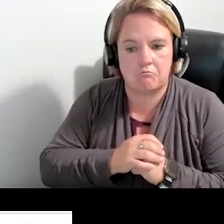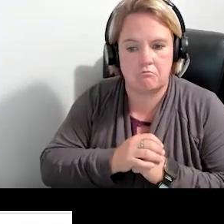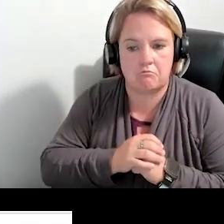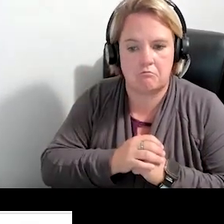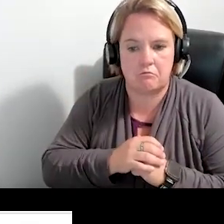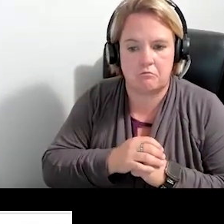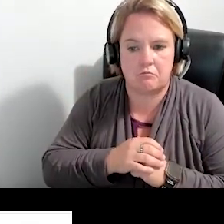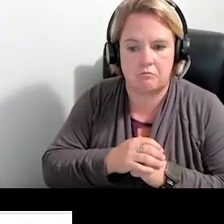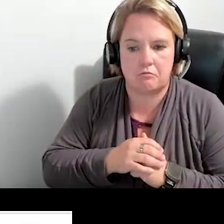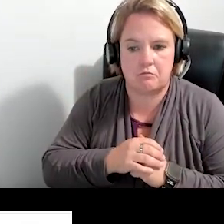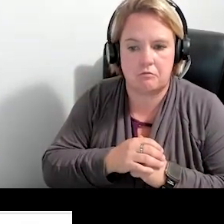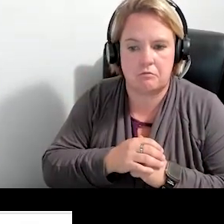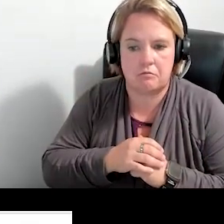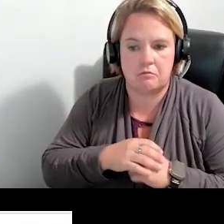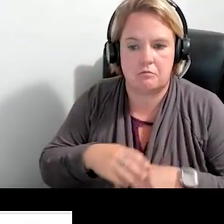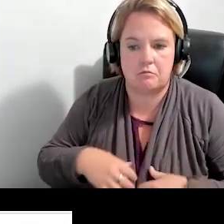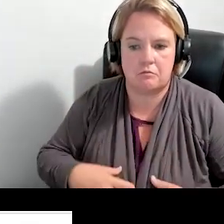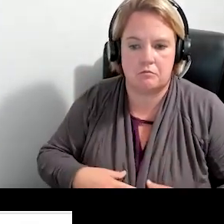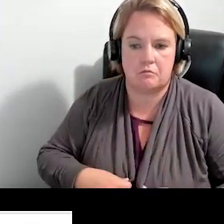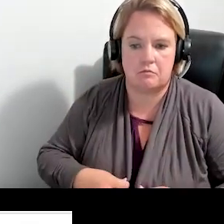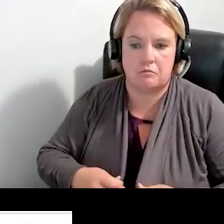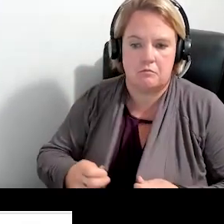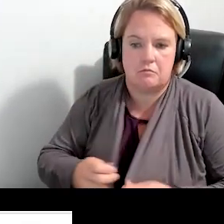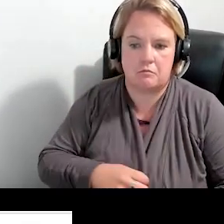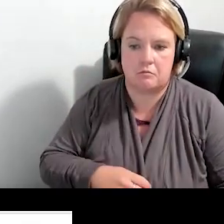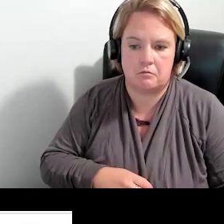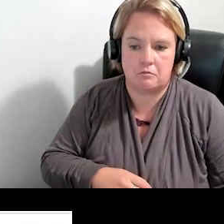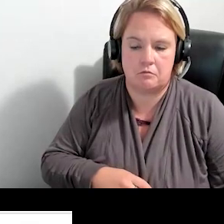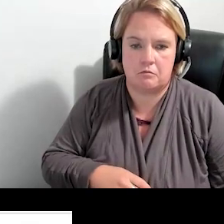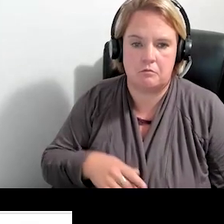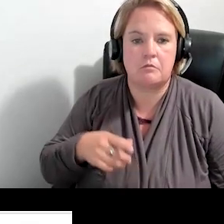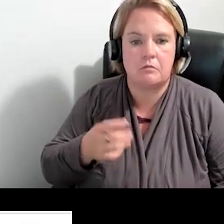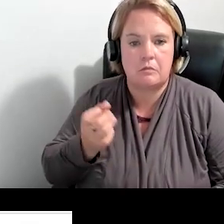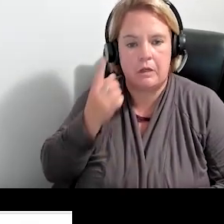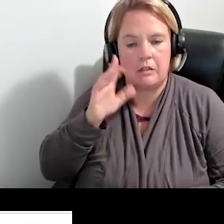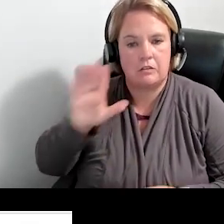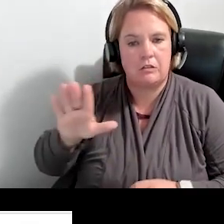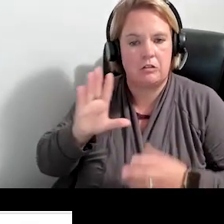Vern brought up I appreciated Vern's story about